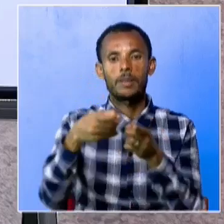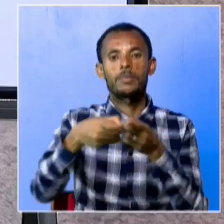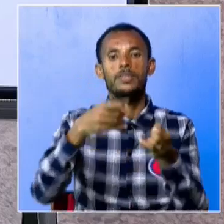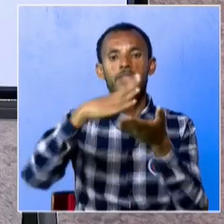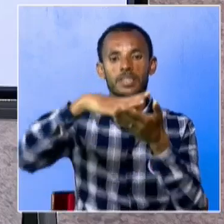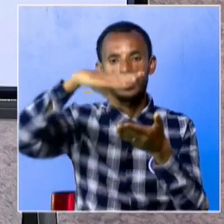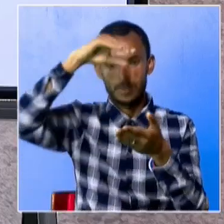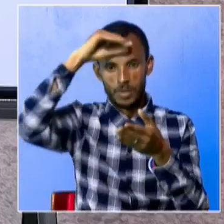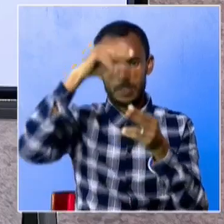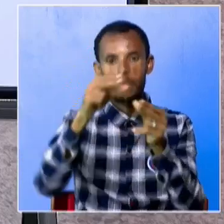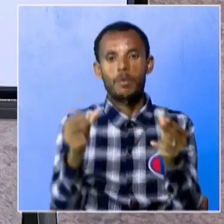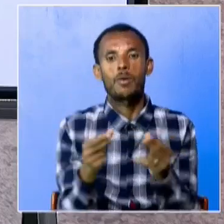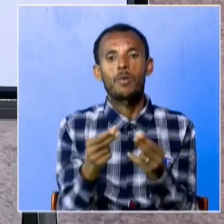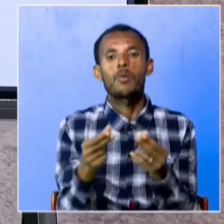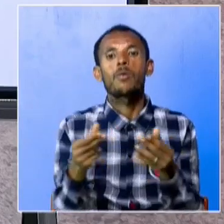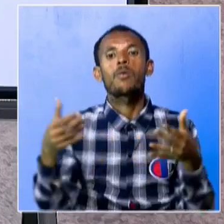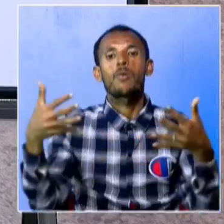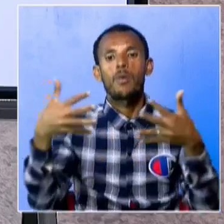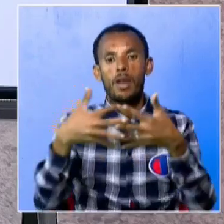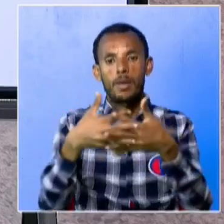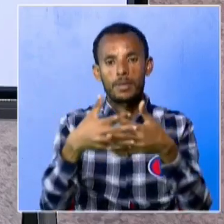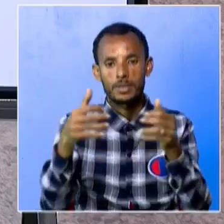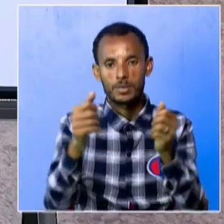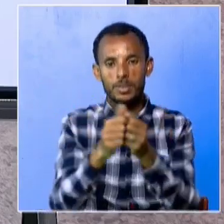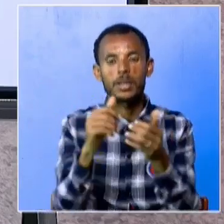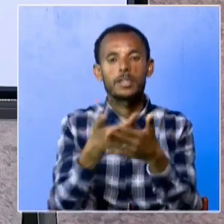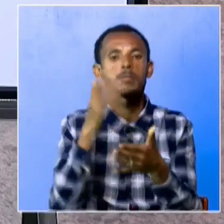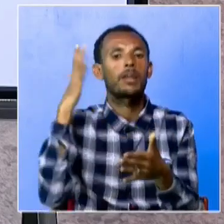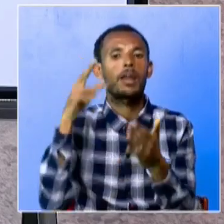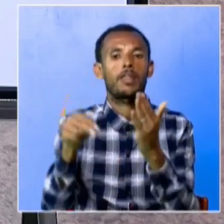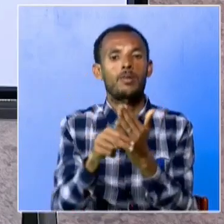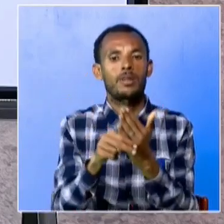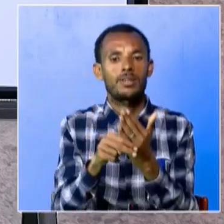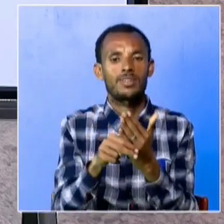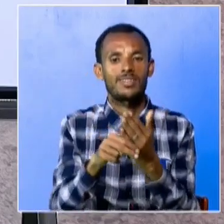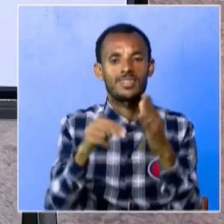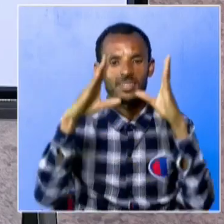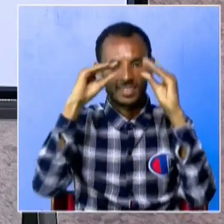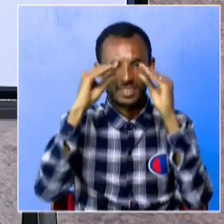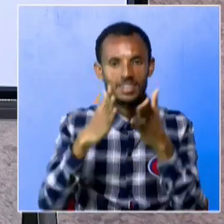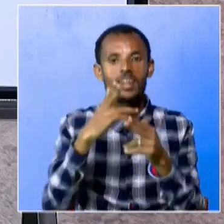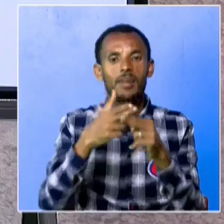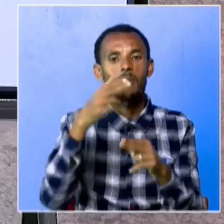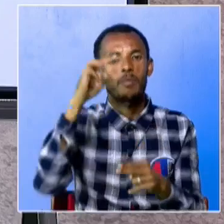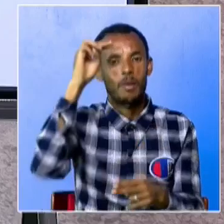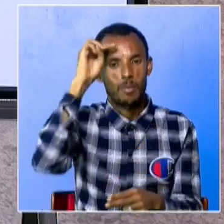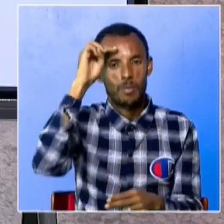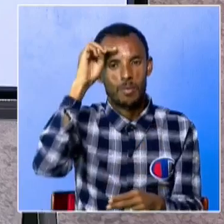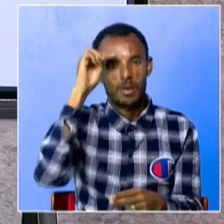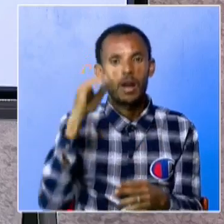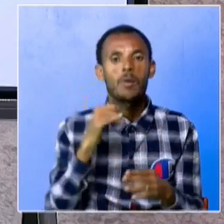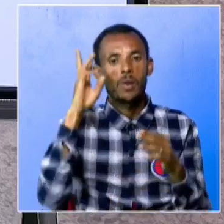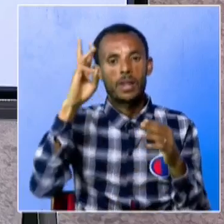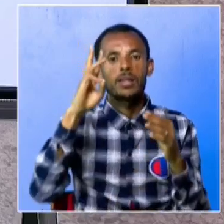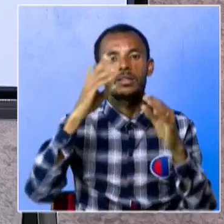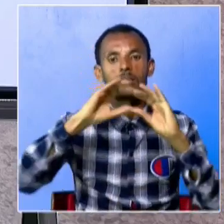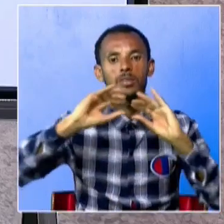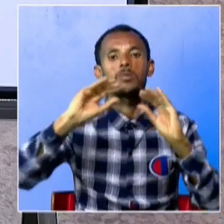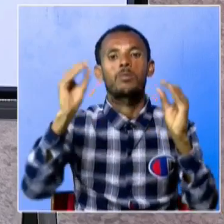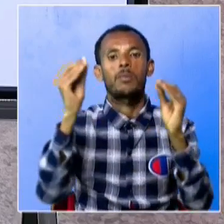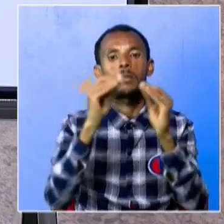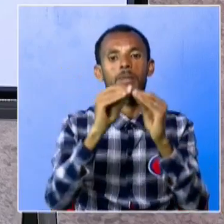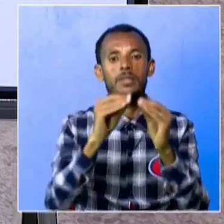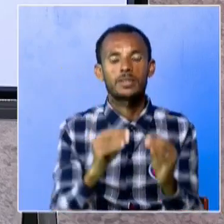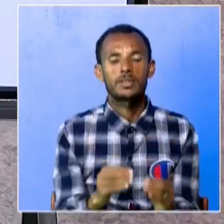City Administration Education Bureau in collaboration with Addis Media Network. I'm Teacher Mamu. I will teach you